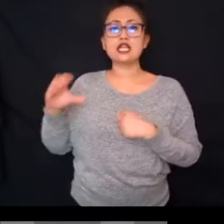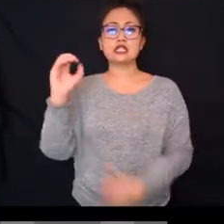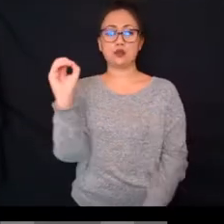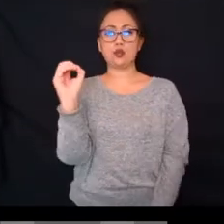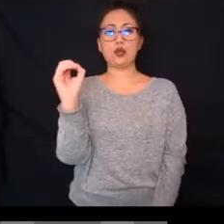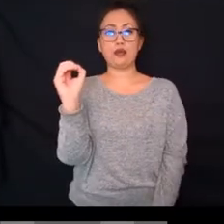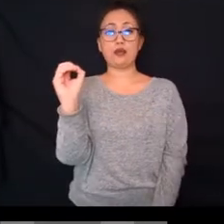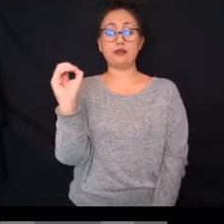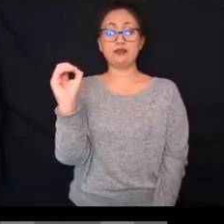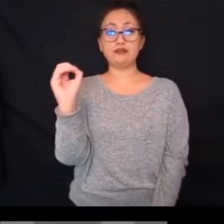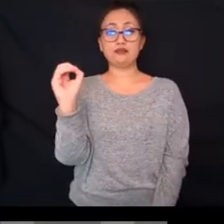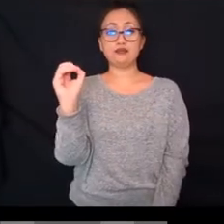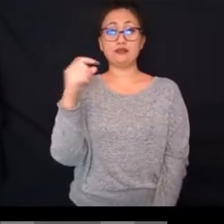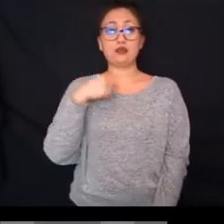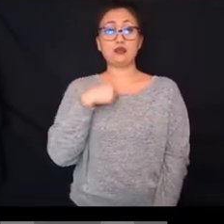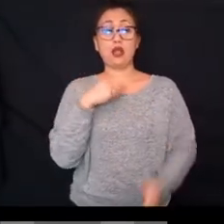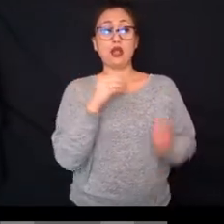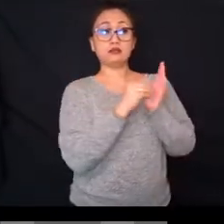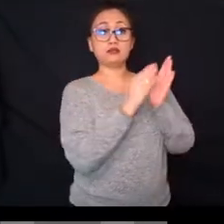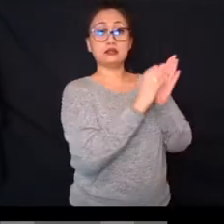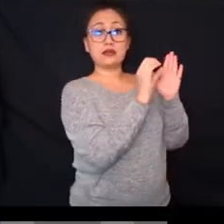I'm going to put that 0 right here.